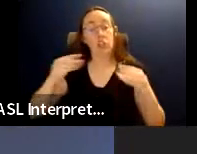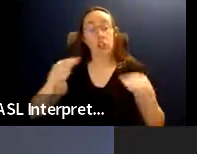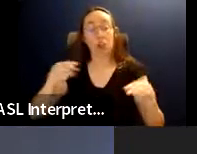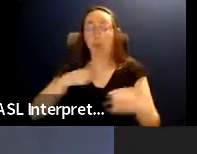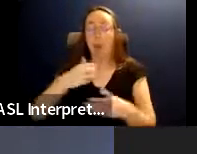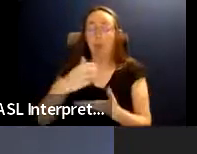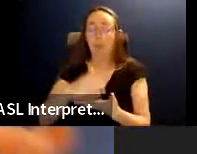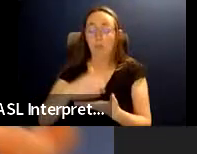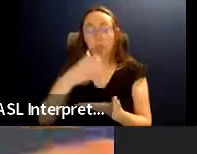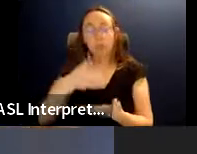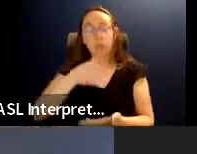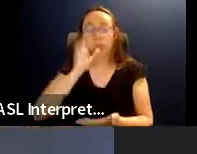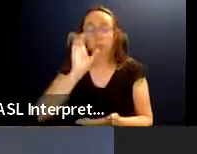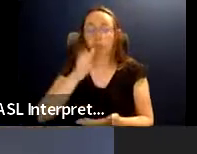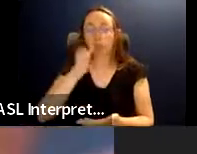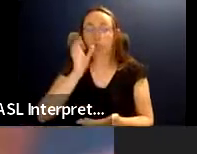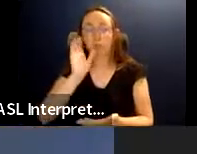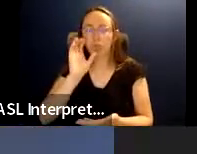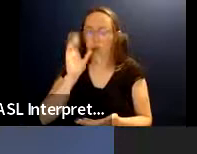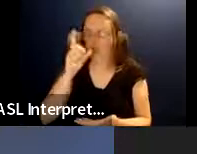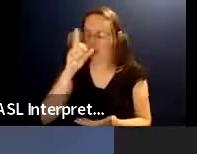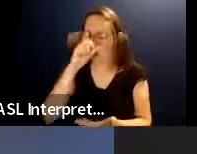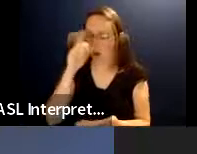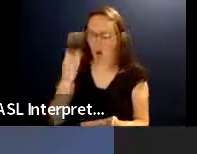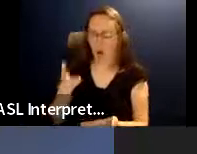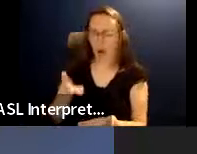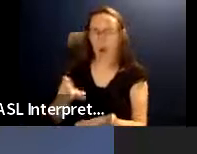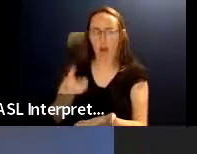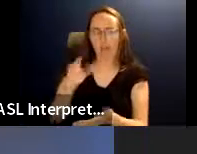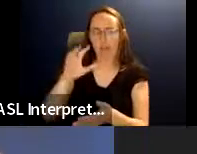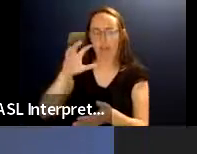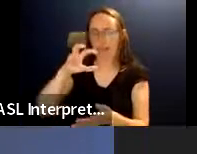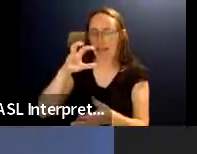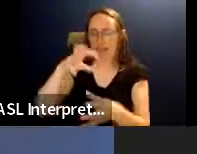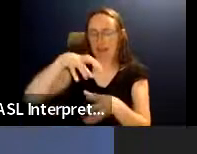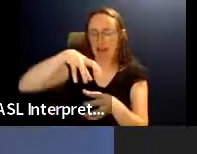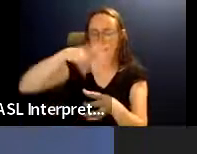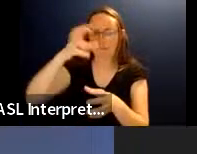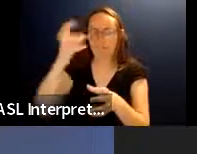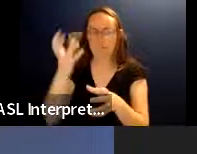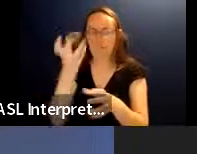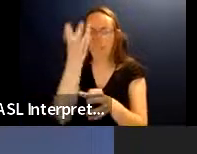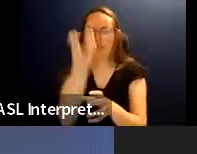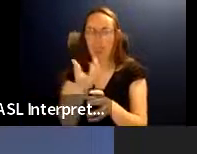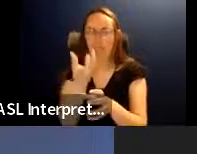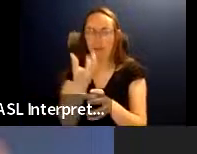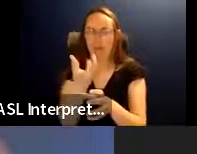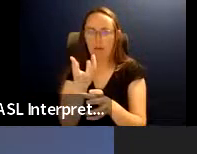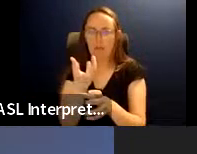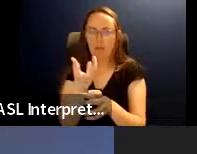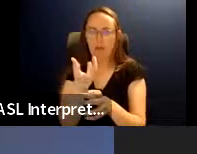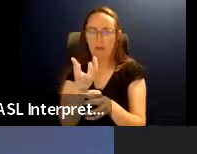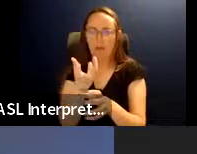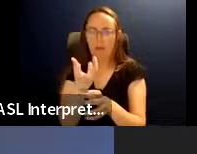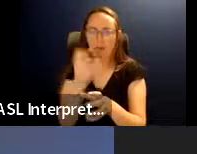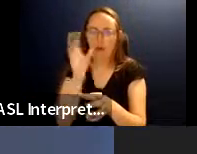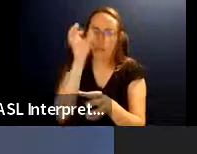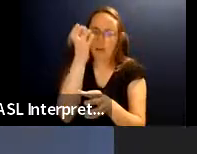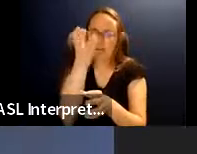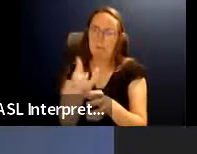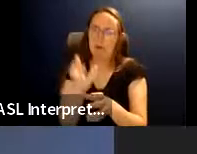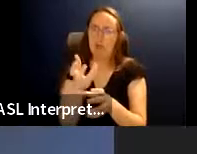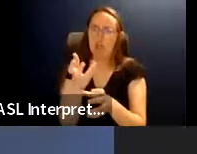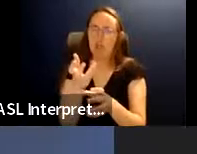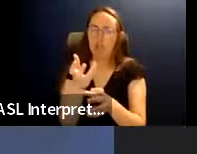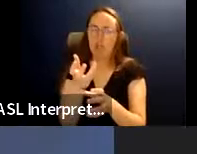coffee. I was drinking the coffee and I thought, hey, what if I take this lid off, turn it upside down, push it down in there. I've got a shallow